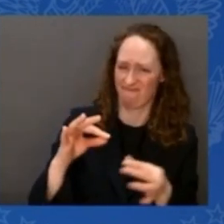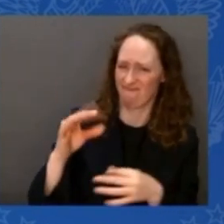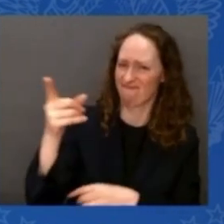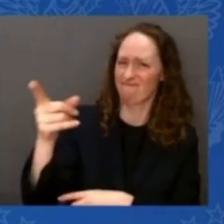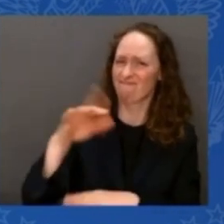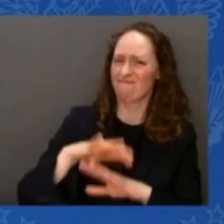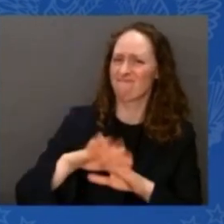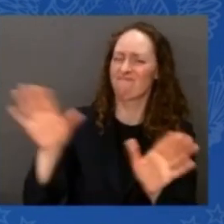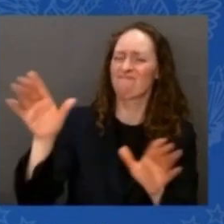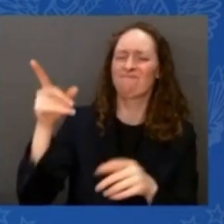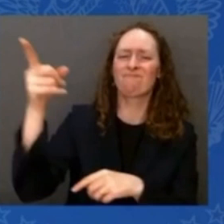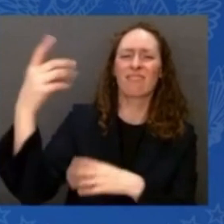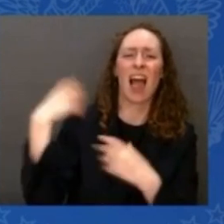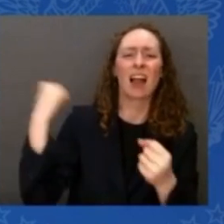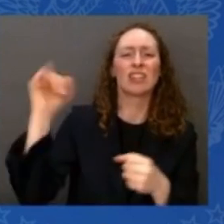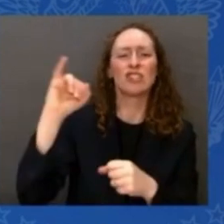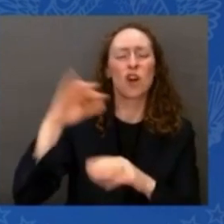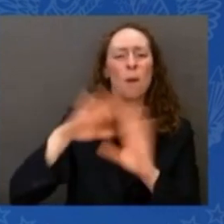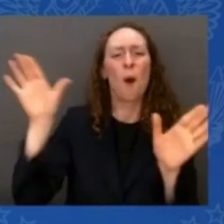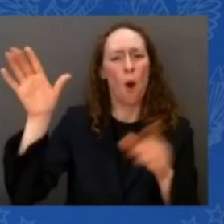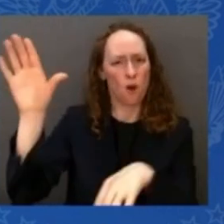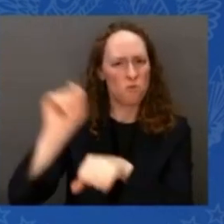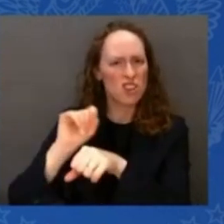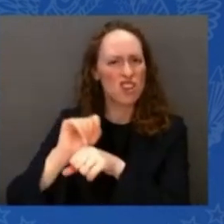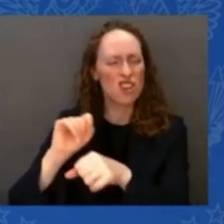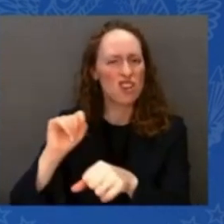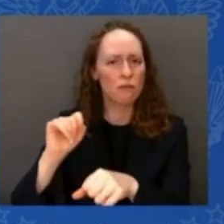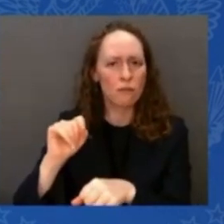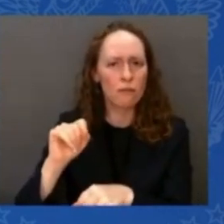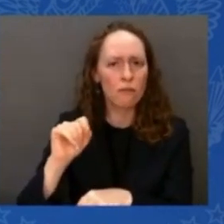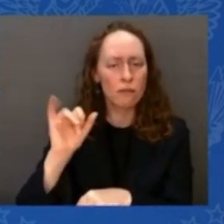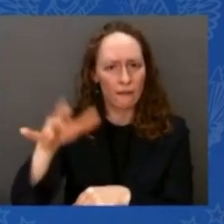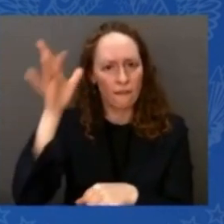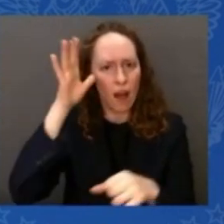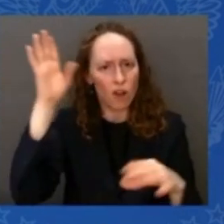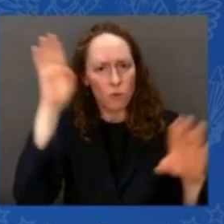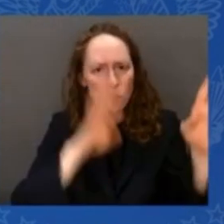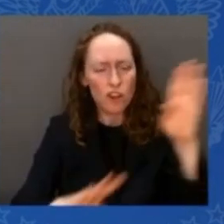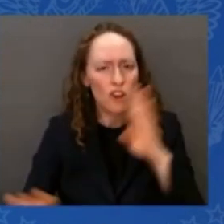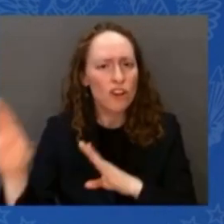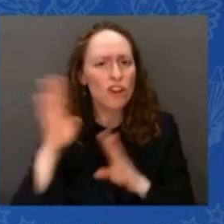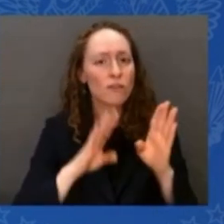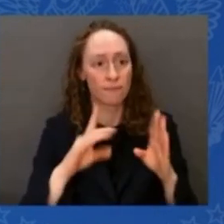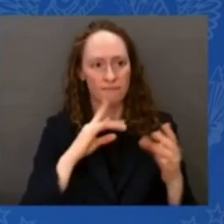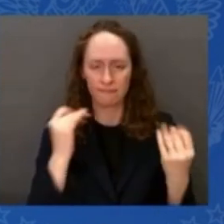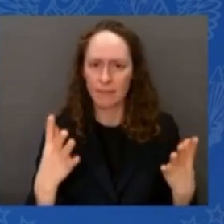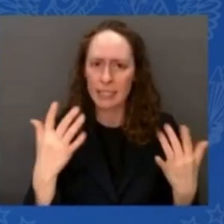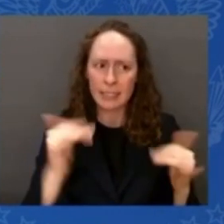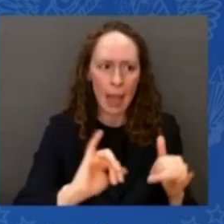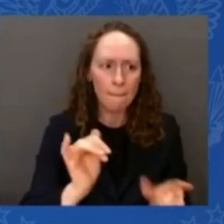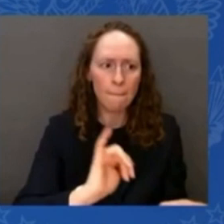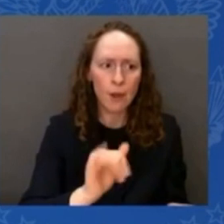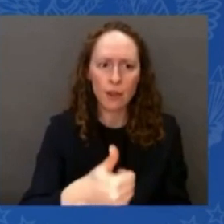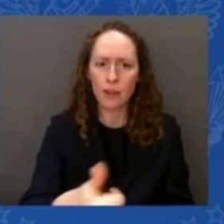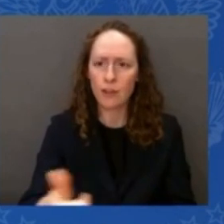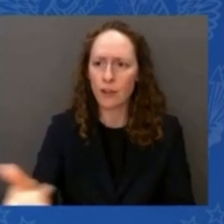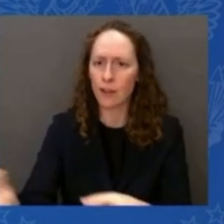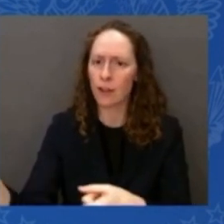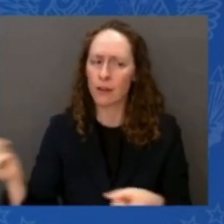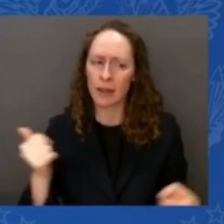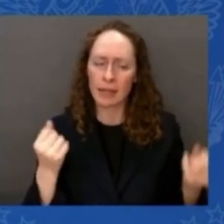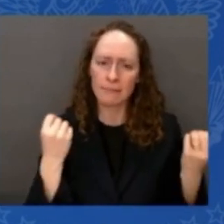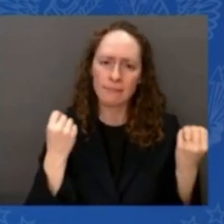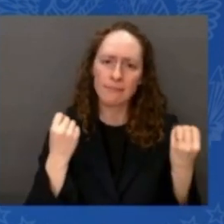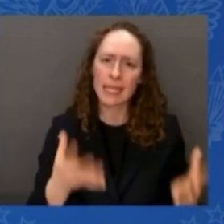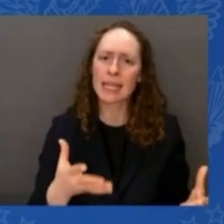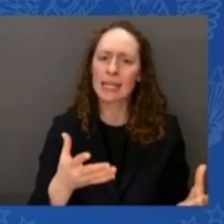lot of people worry about it right now. But he said, just a little breathing room, a little bit of certainty. Just a little bit of certainty, it